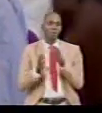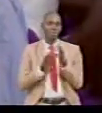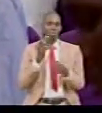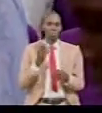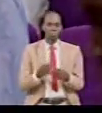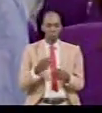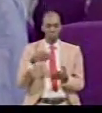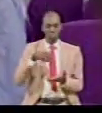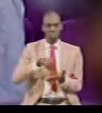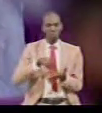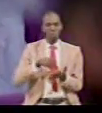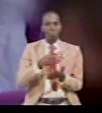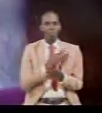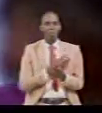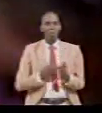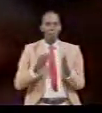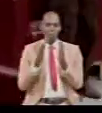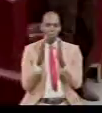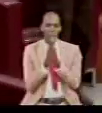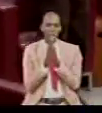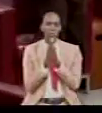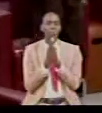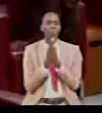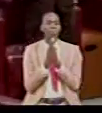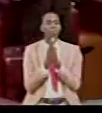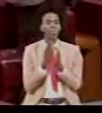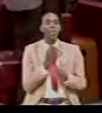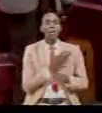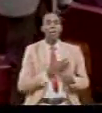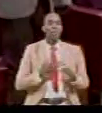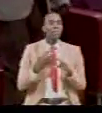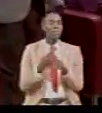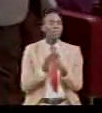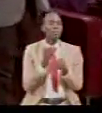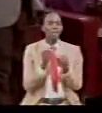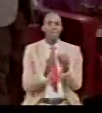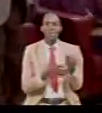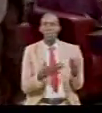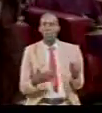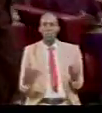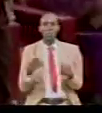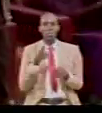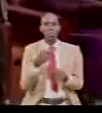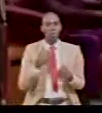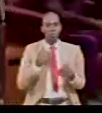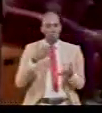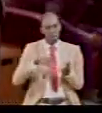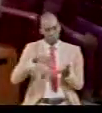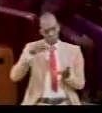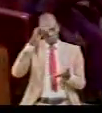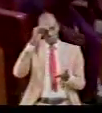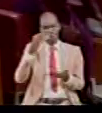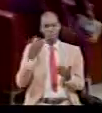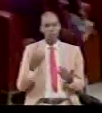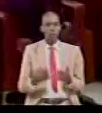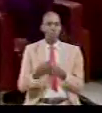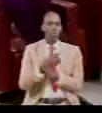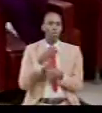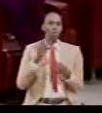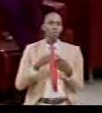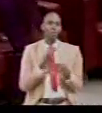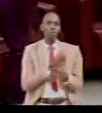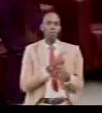rise up now and talk to the Lord in prayer and take everything we've learned today to the Lord